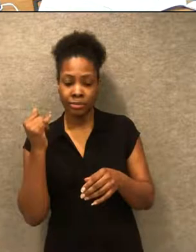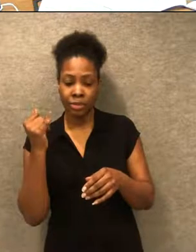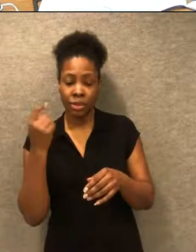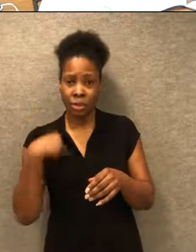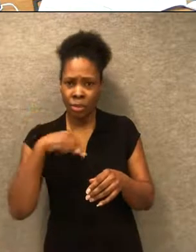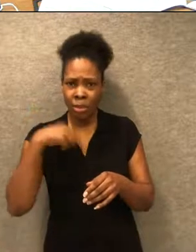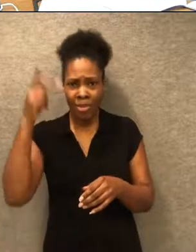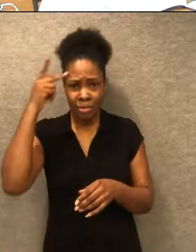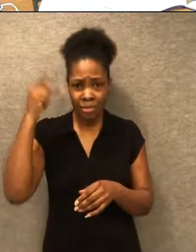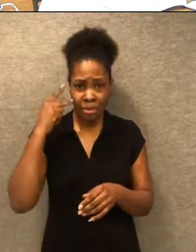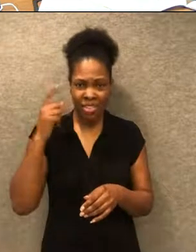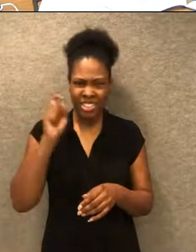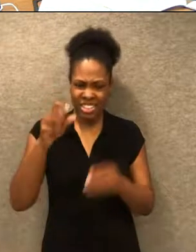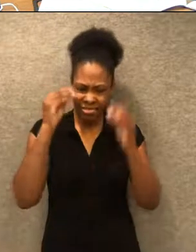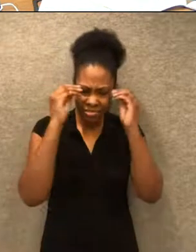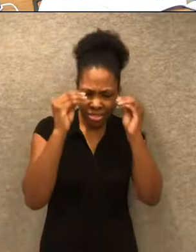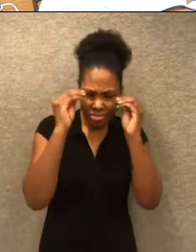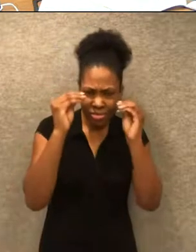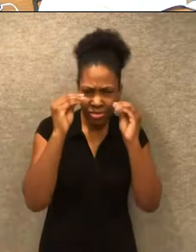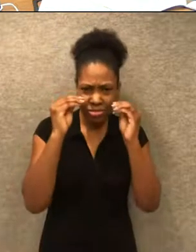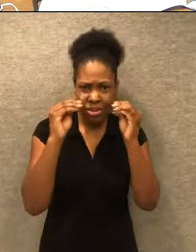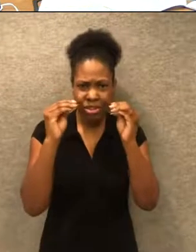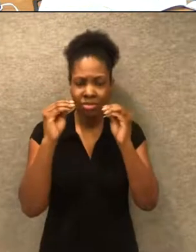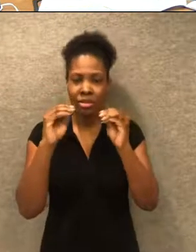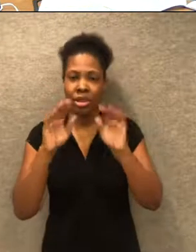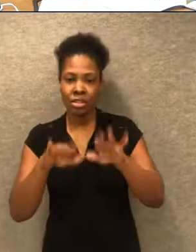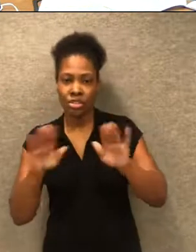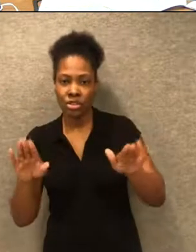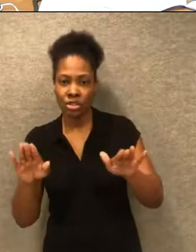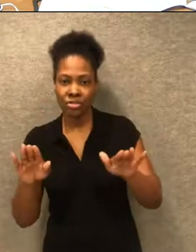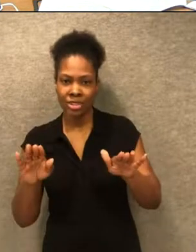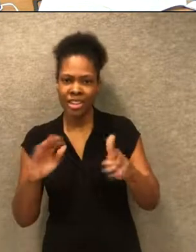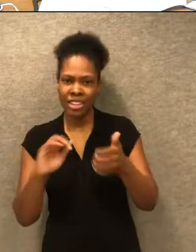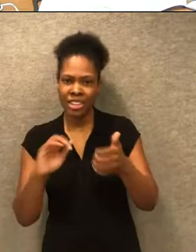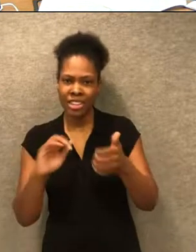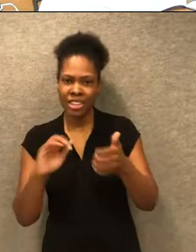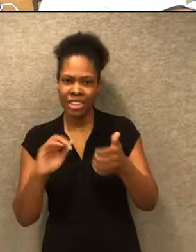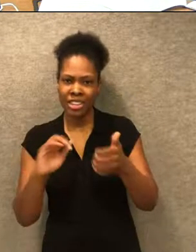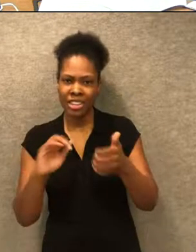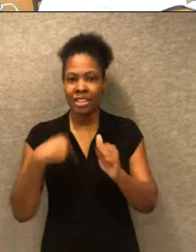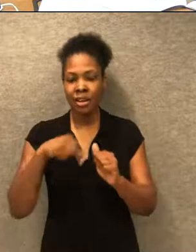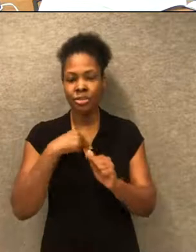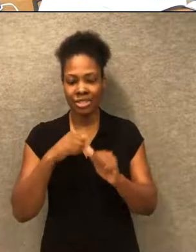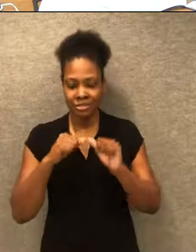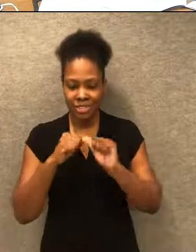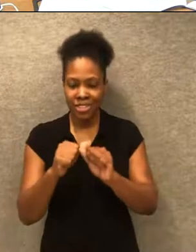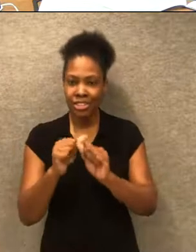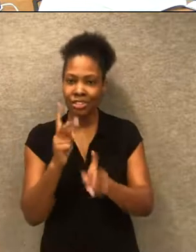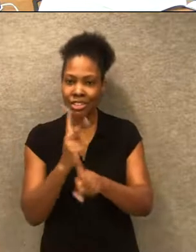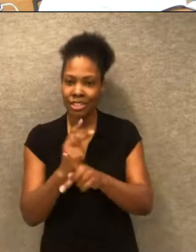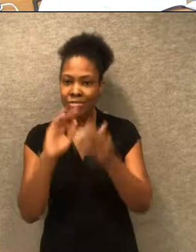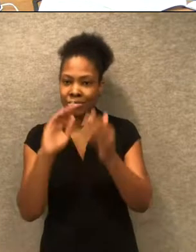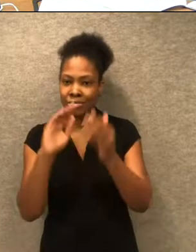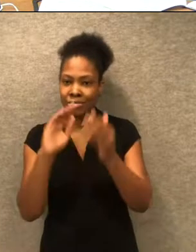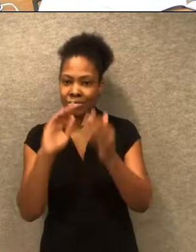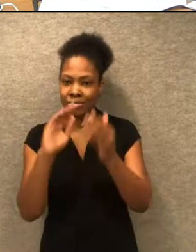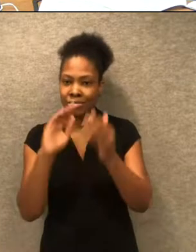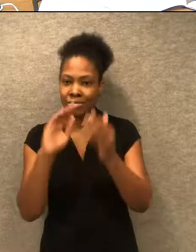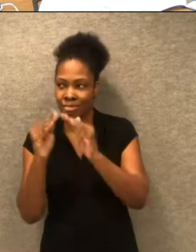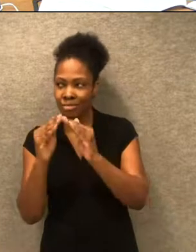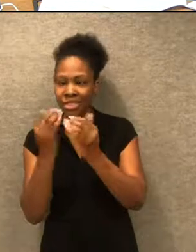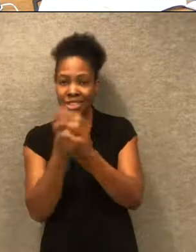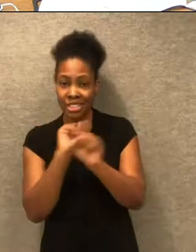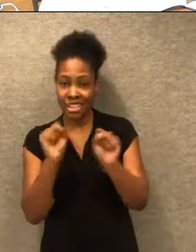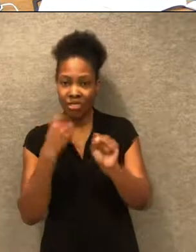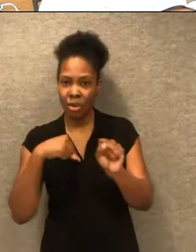Like, this is what we're doing to keep our community safe. I think when we do that, when we say we're wearing masks to keep